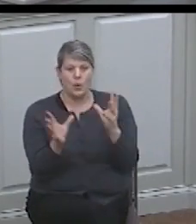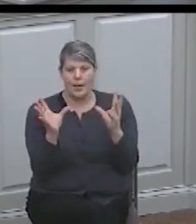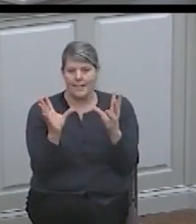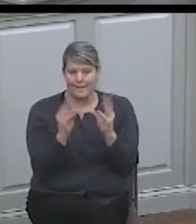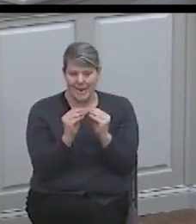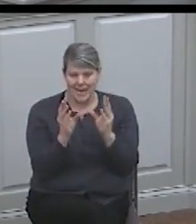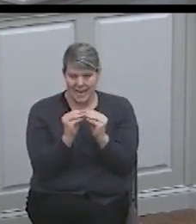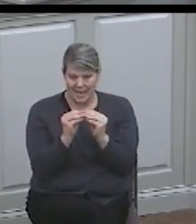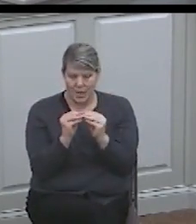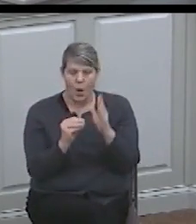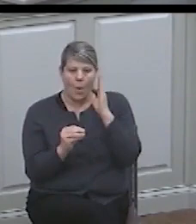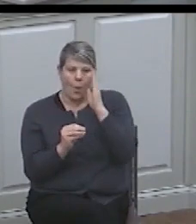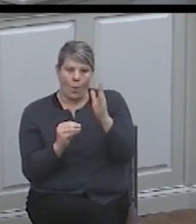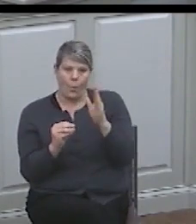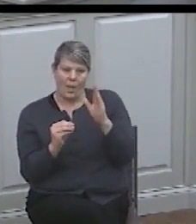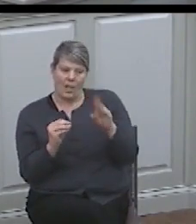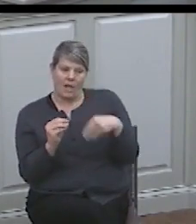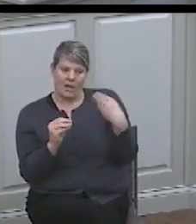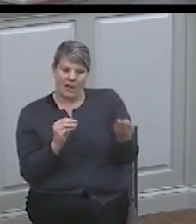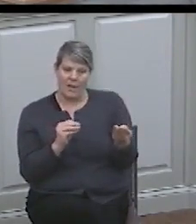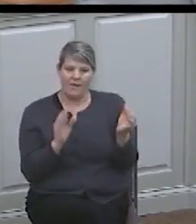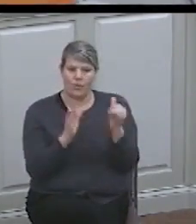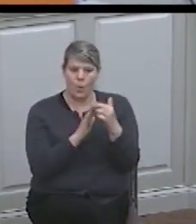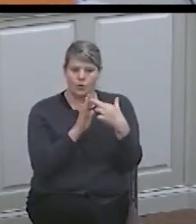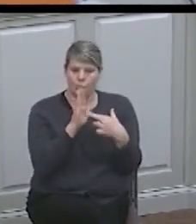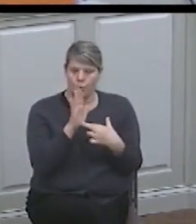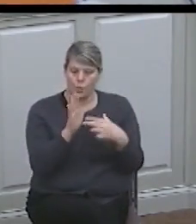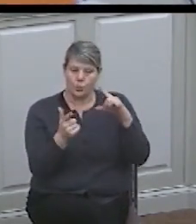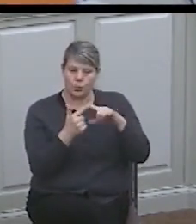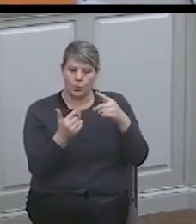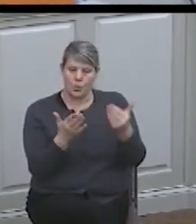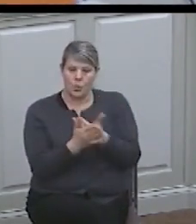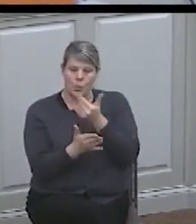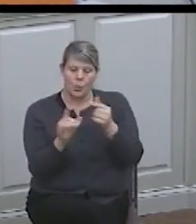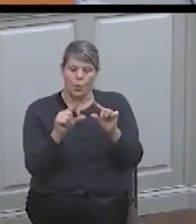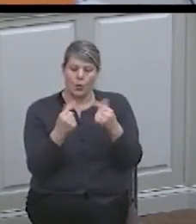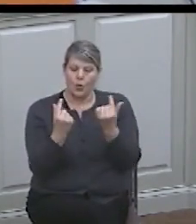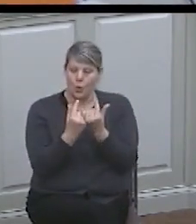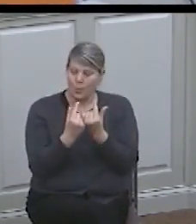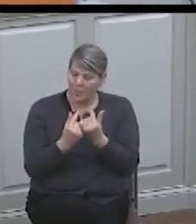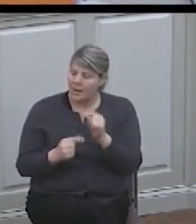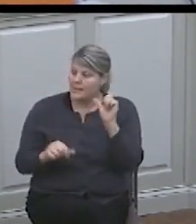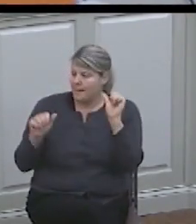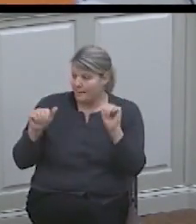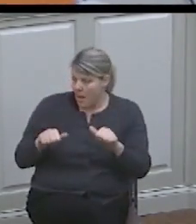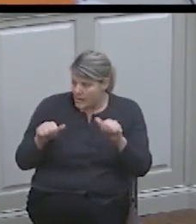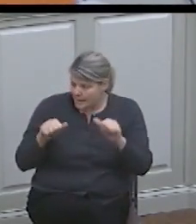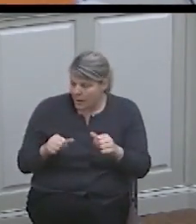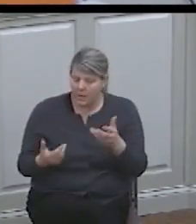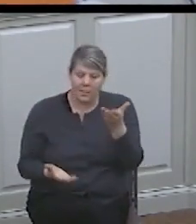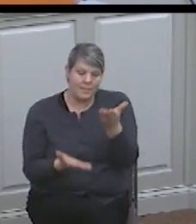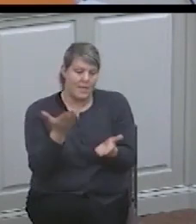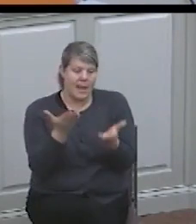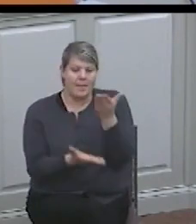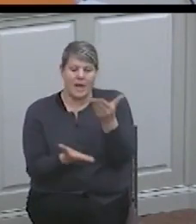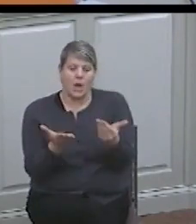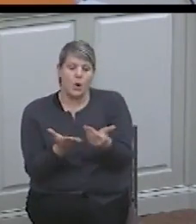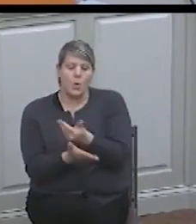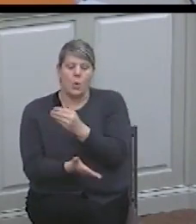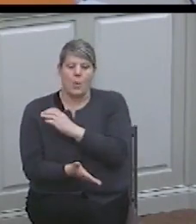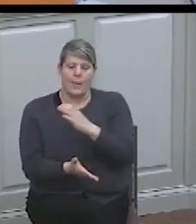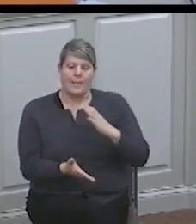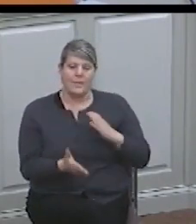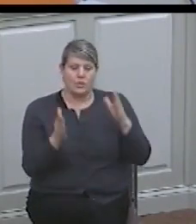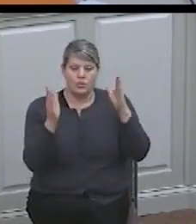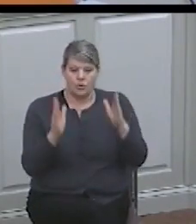that body? That it could be. It could be. It could be also something that would be reviewed at, we